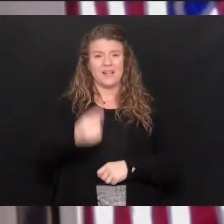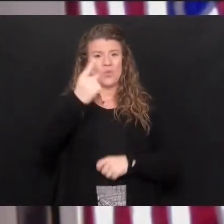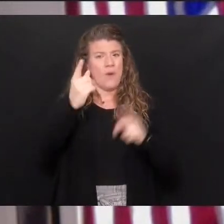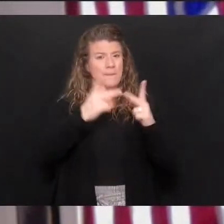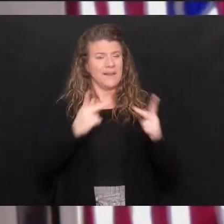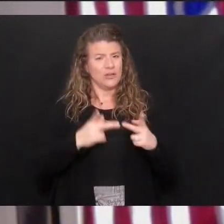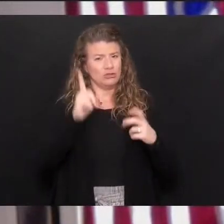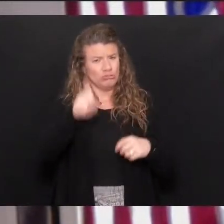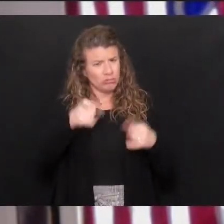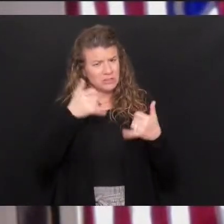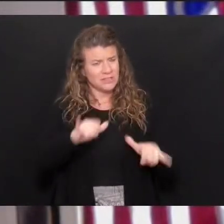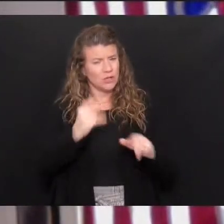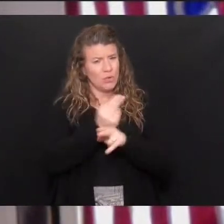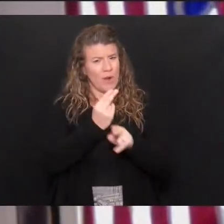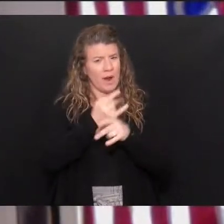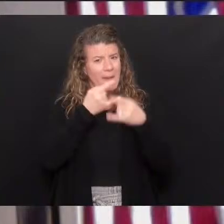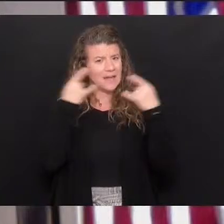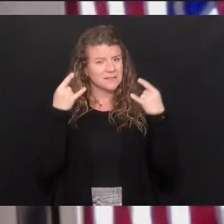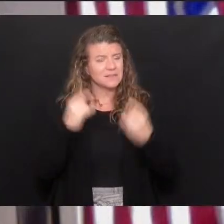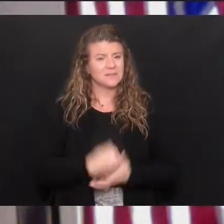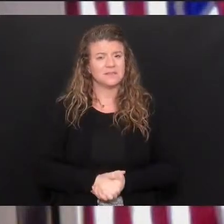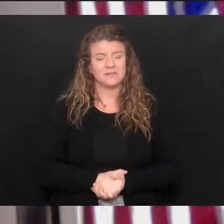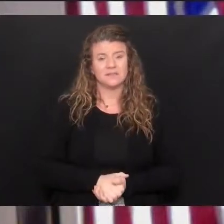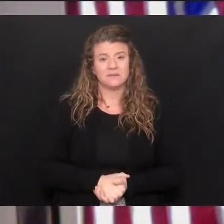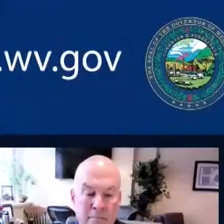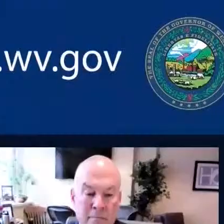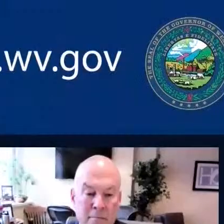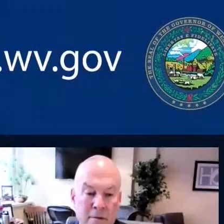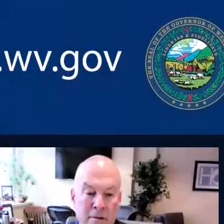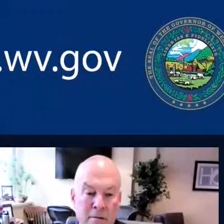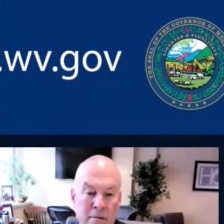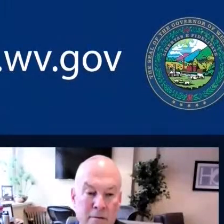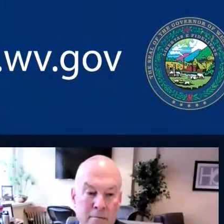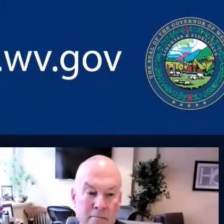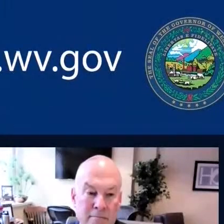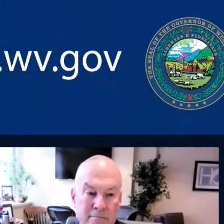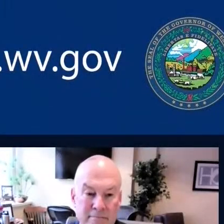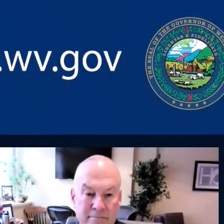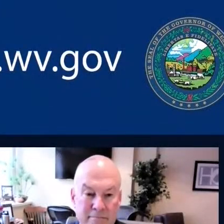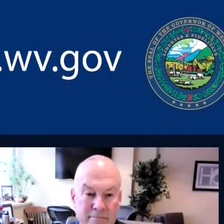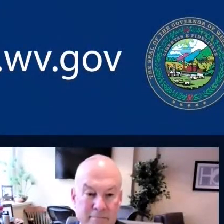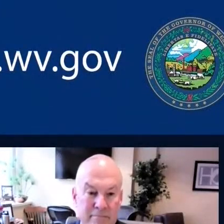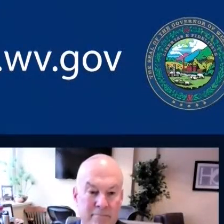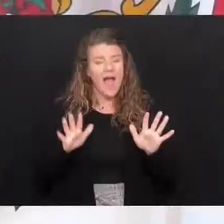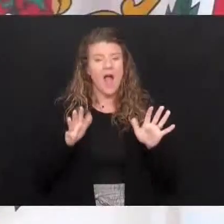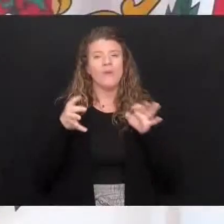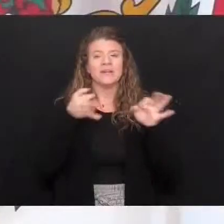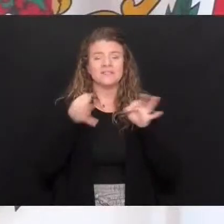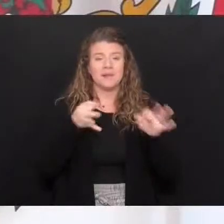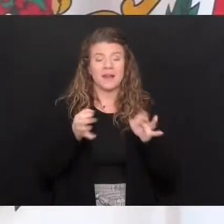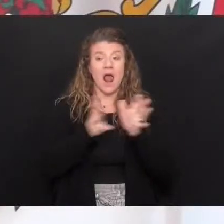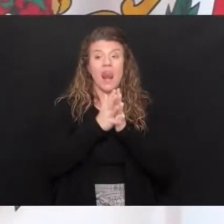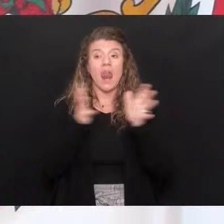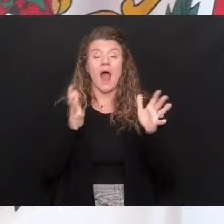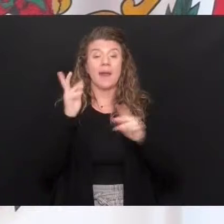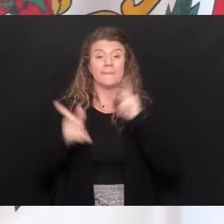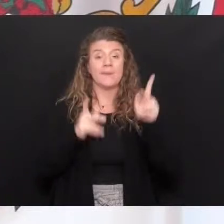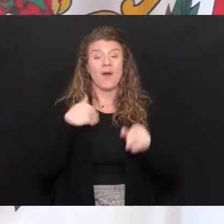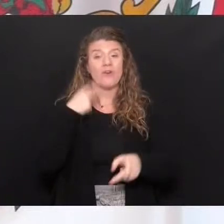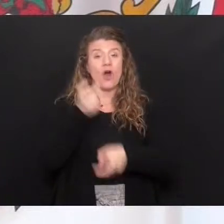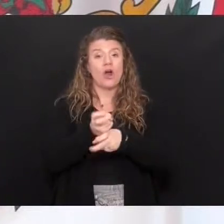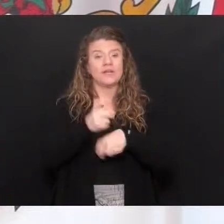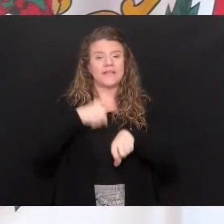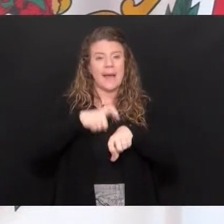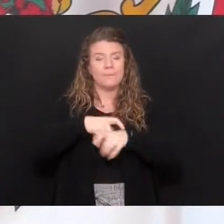should still be wearing a mask. Thank you. Well, Charles, I would just say this, that a lot of people are having a hard